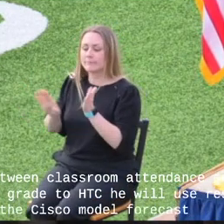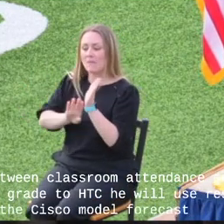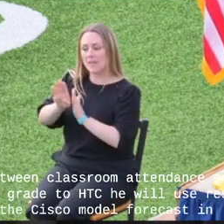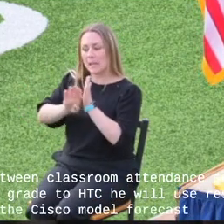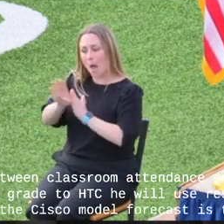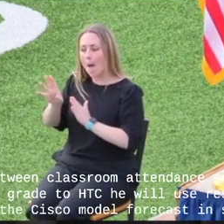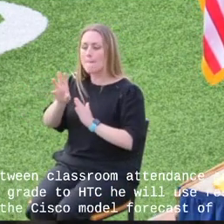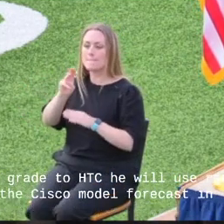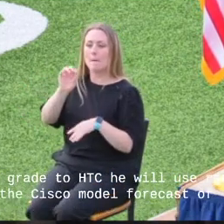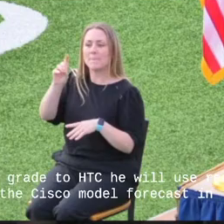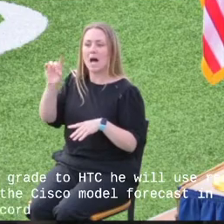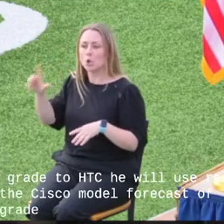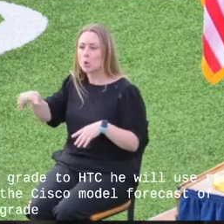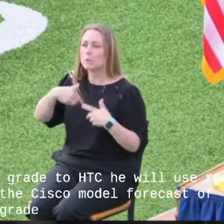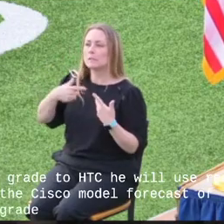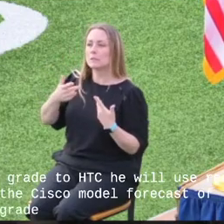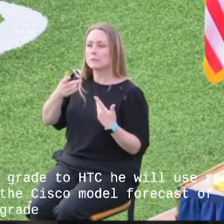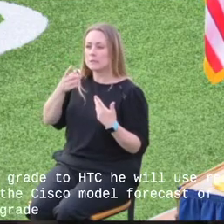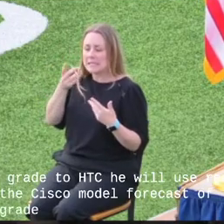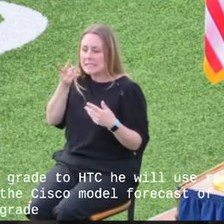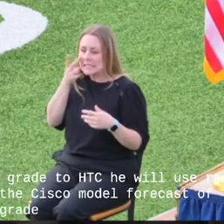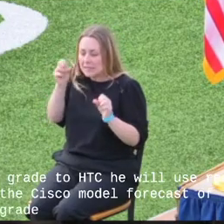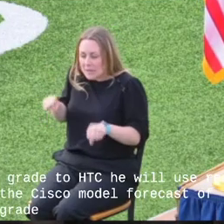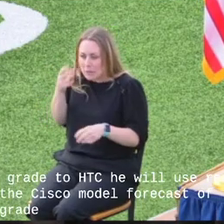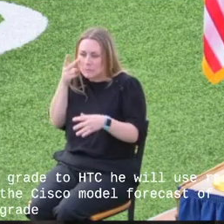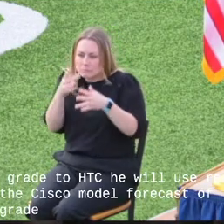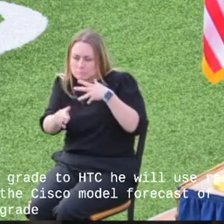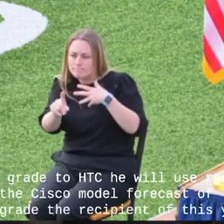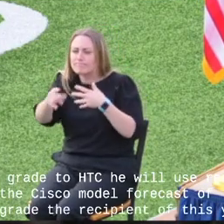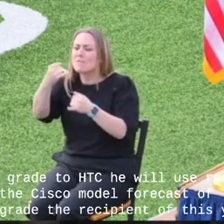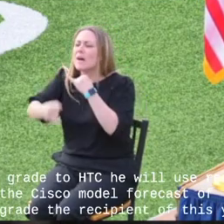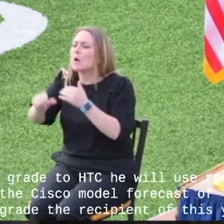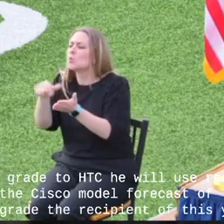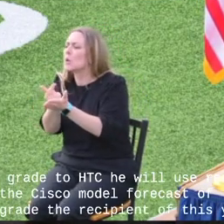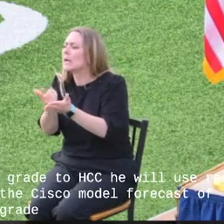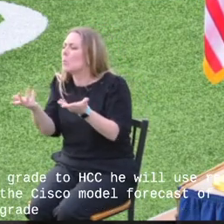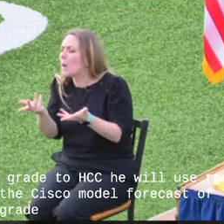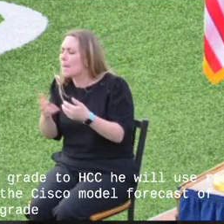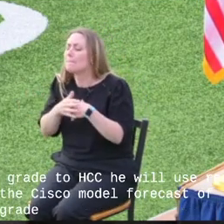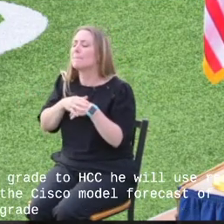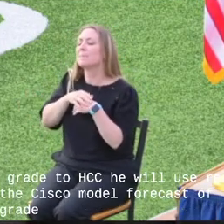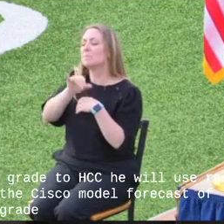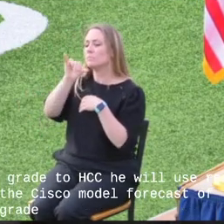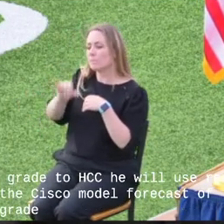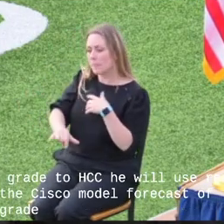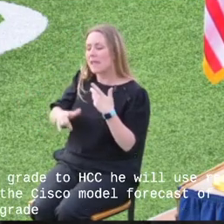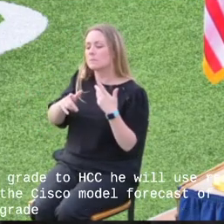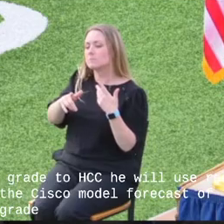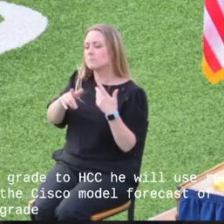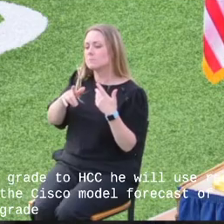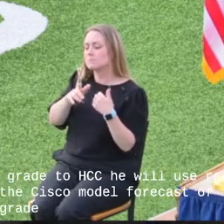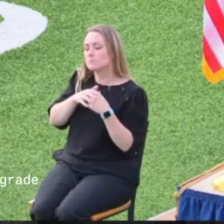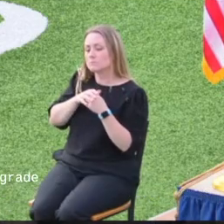the student's final grade. The recipient of this year's Bruning Award is Leighton